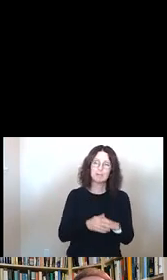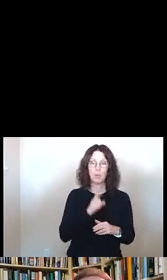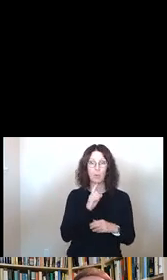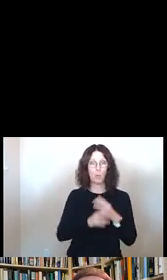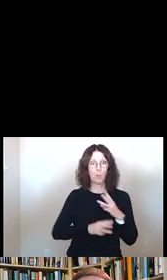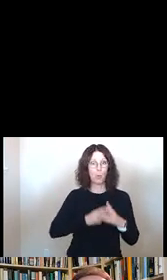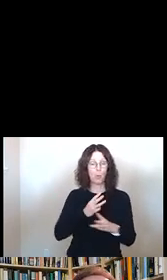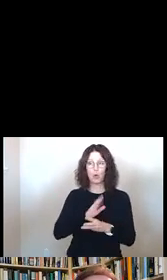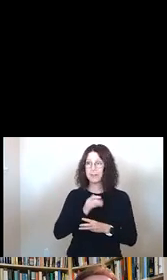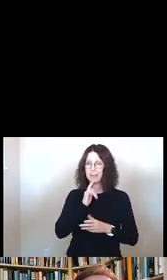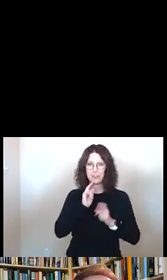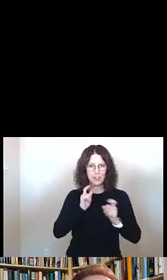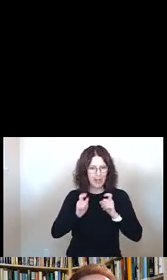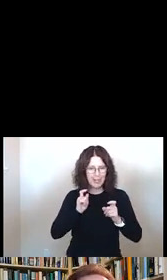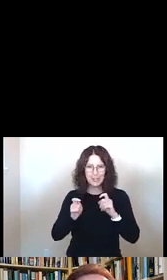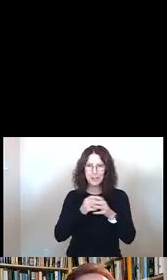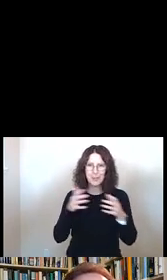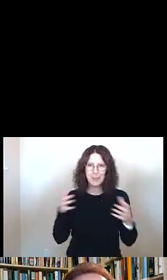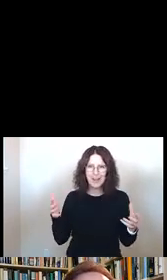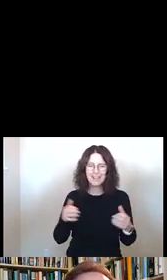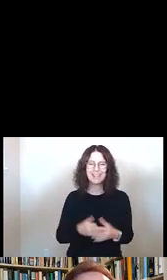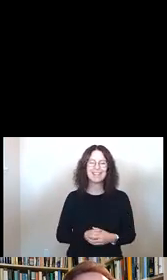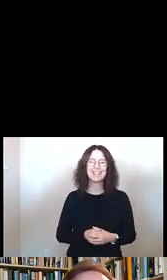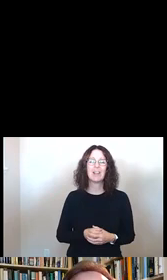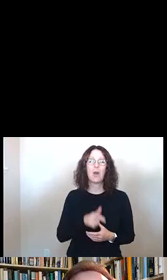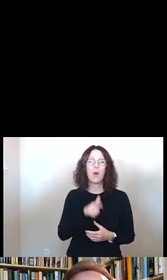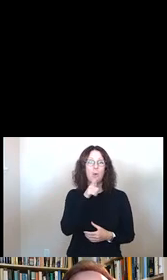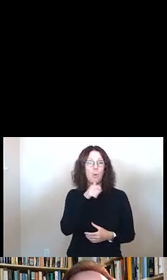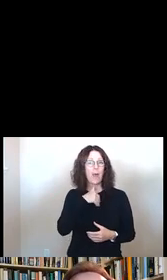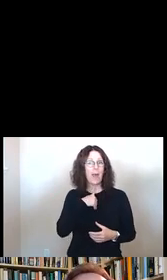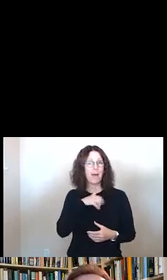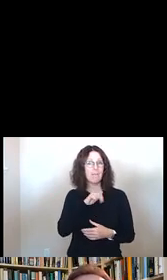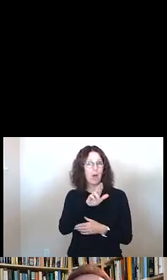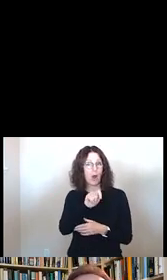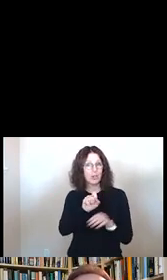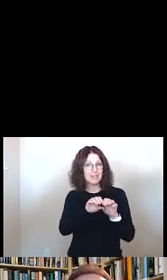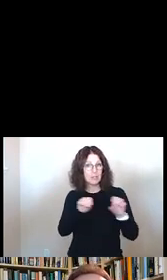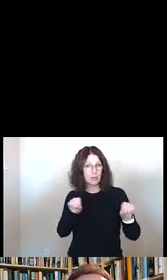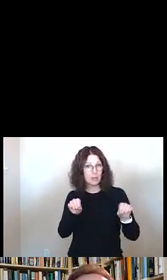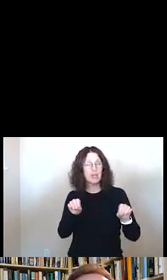And arts degree holders, as I said at the outset, are in demand in that world. Your arts